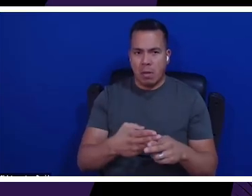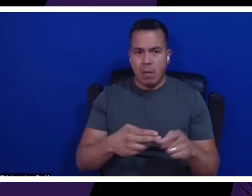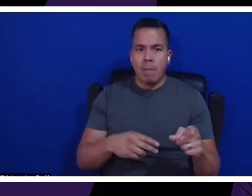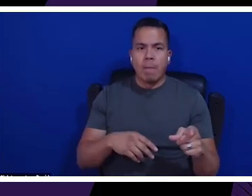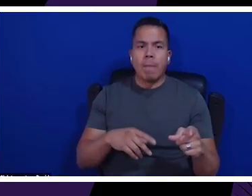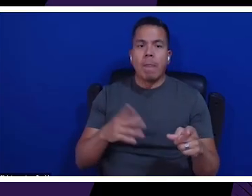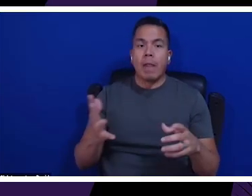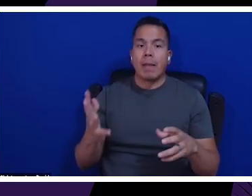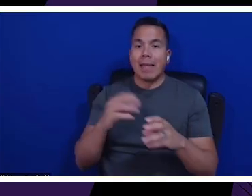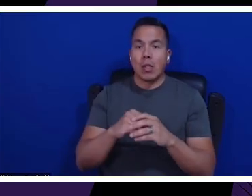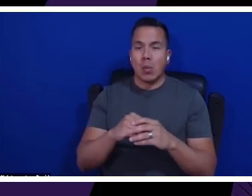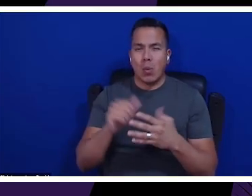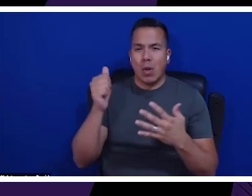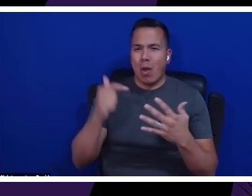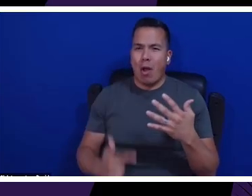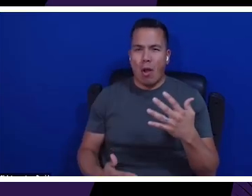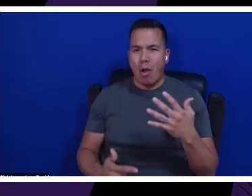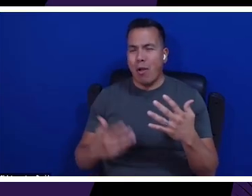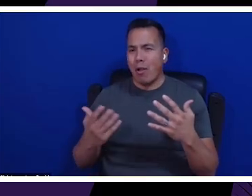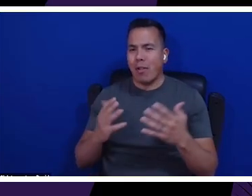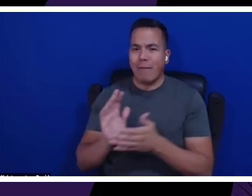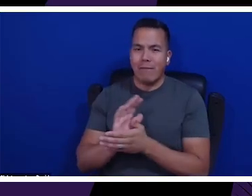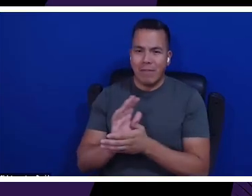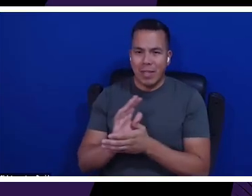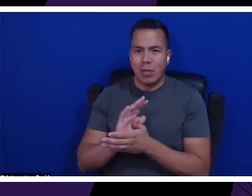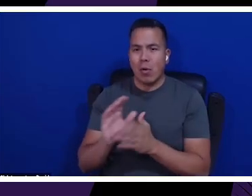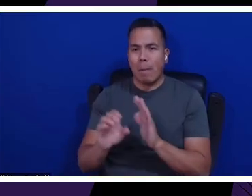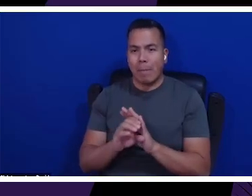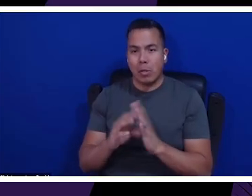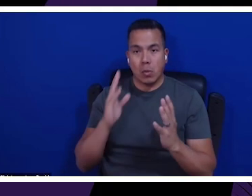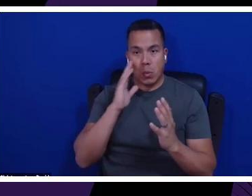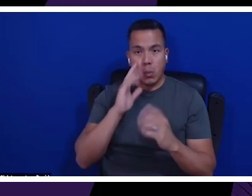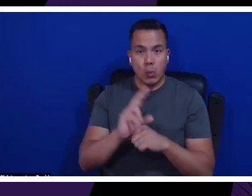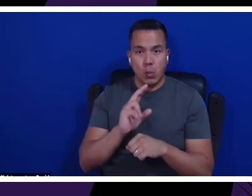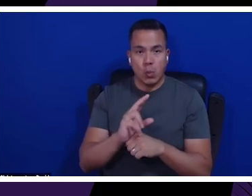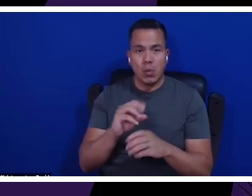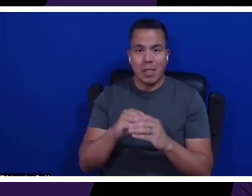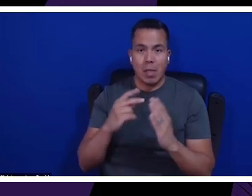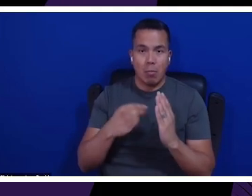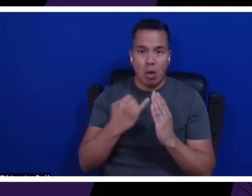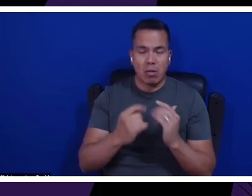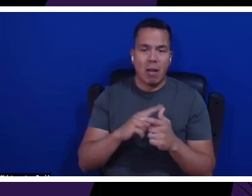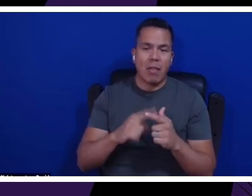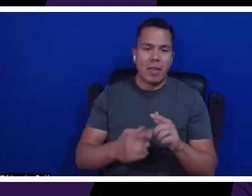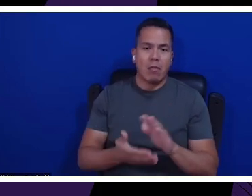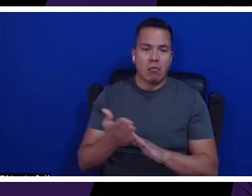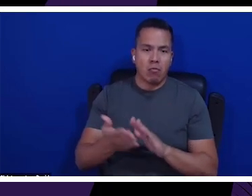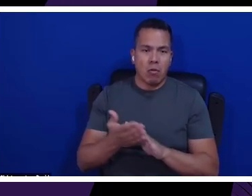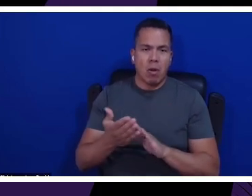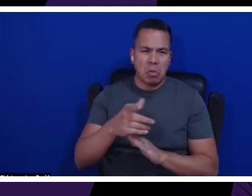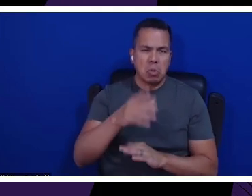include all the video and picture you want to use and run. You will see the